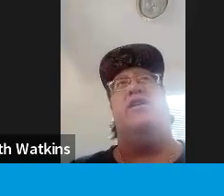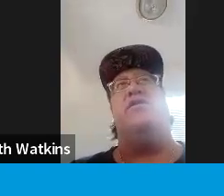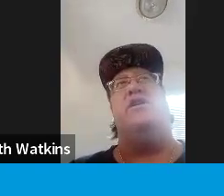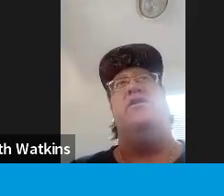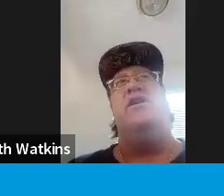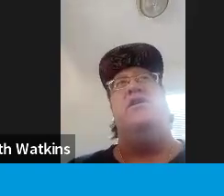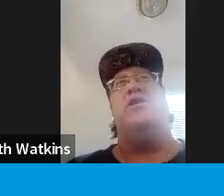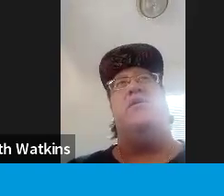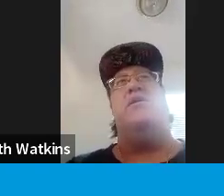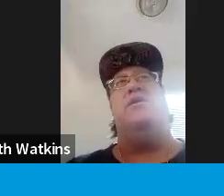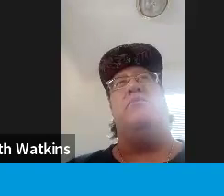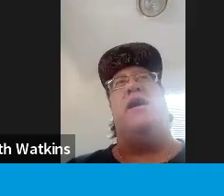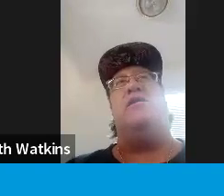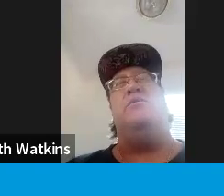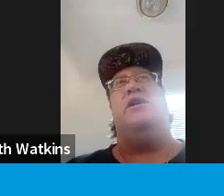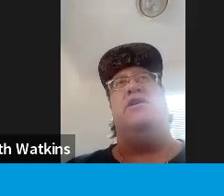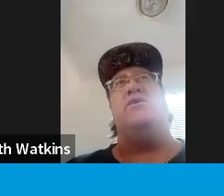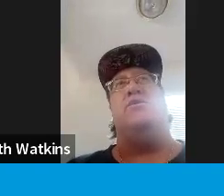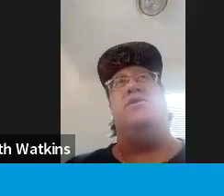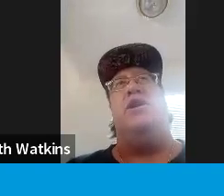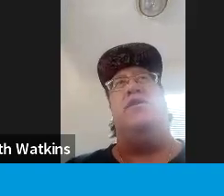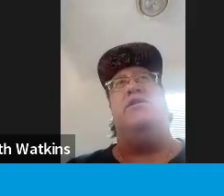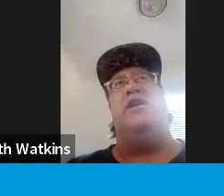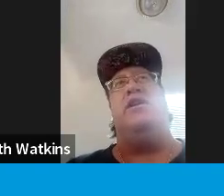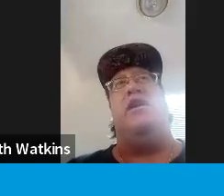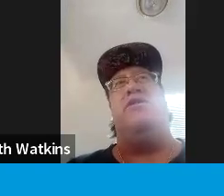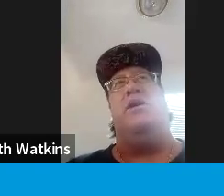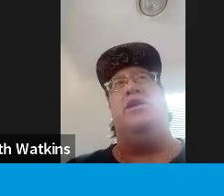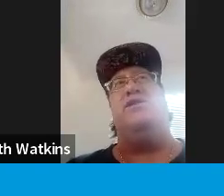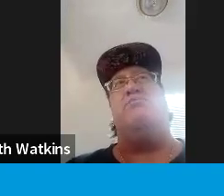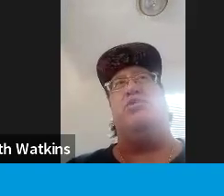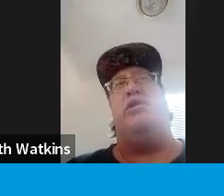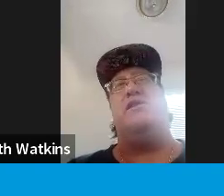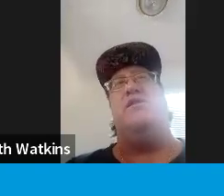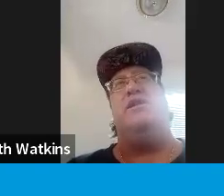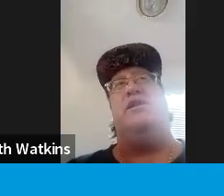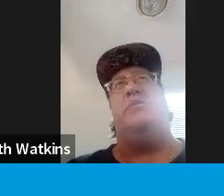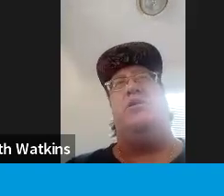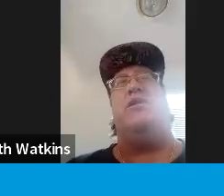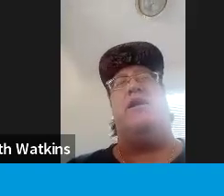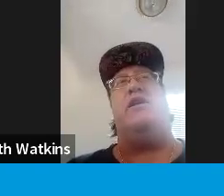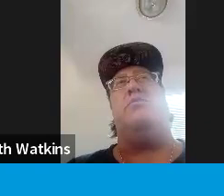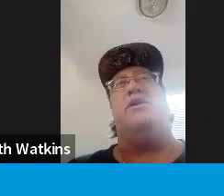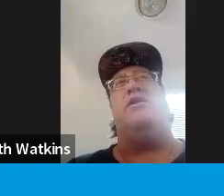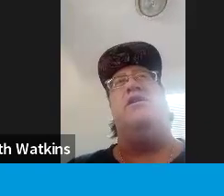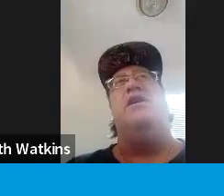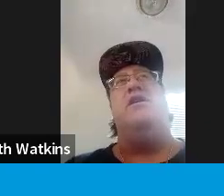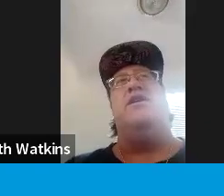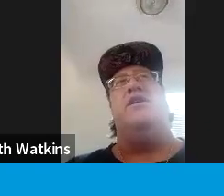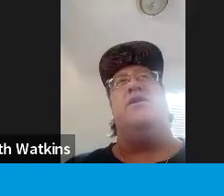state government probably wouldn't matter because, everything and everyone is progressively democratic.